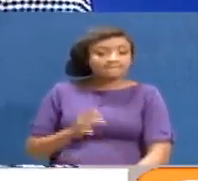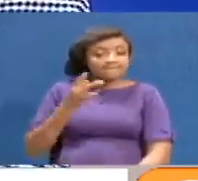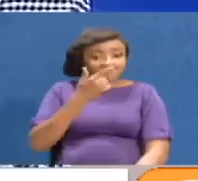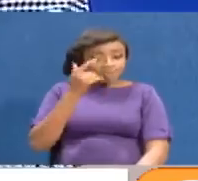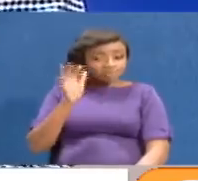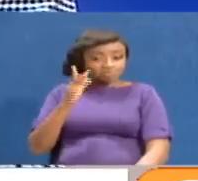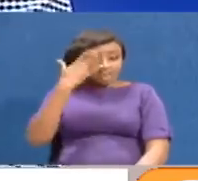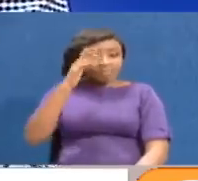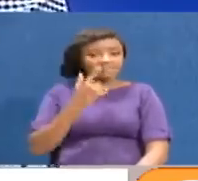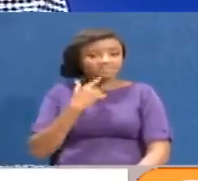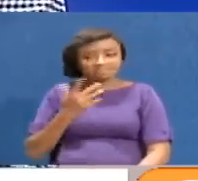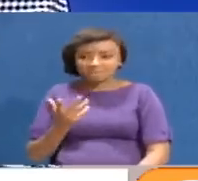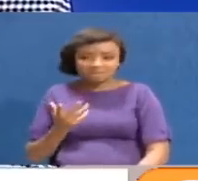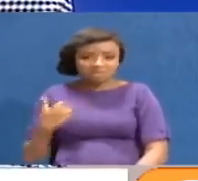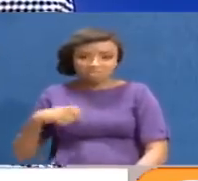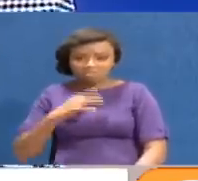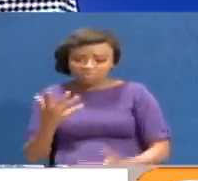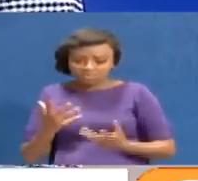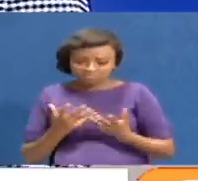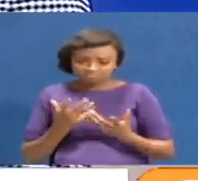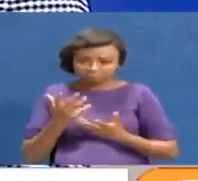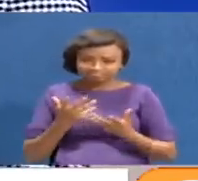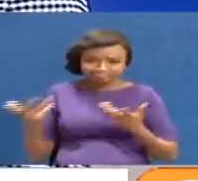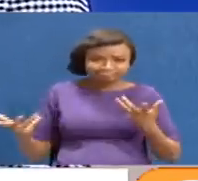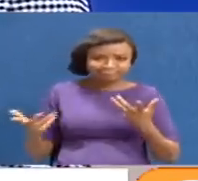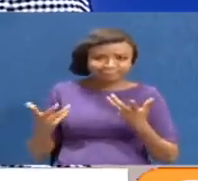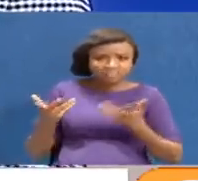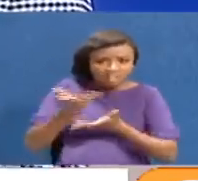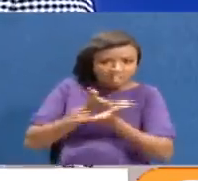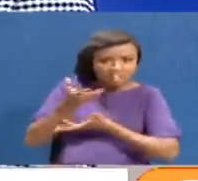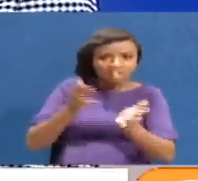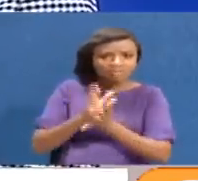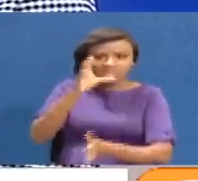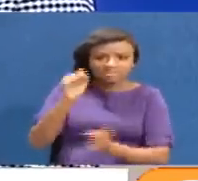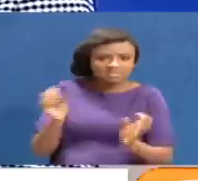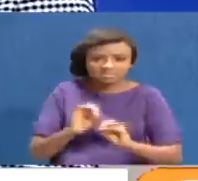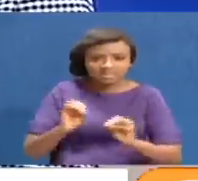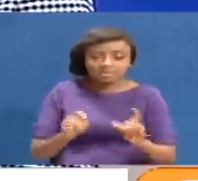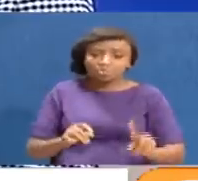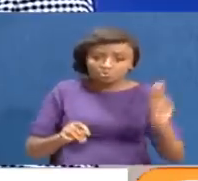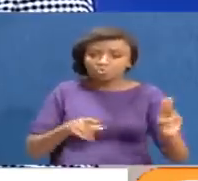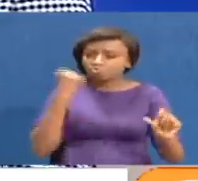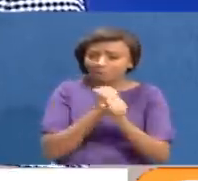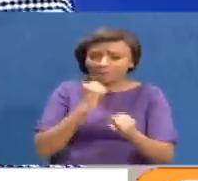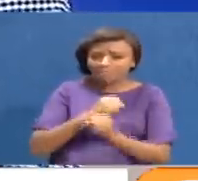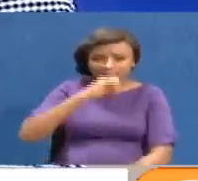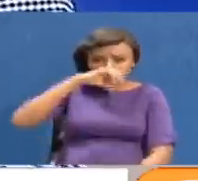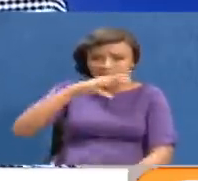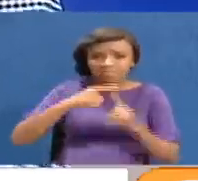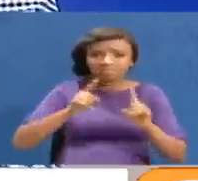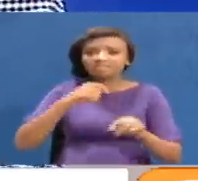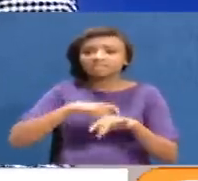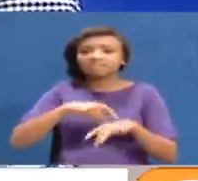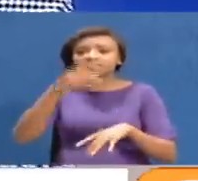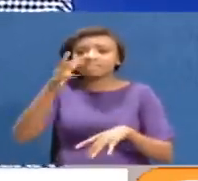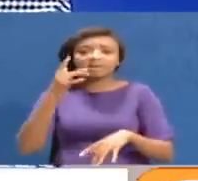realized they don't have the touch with the cabinet secretaries. President Uhuru is doing a lot, right? But when you go out